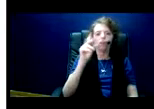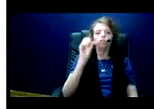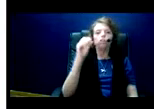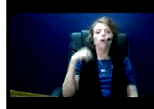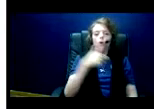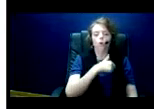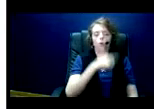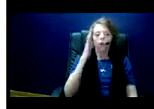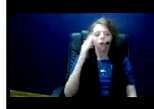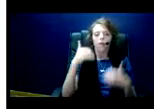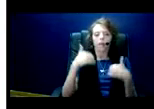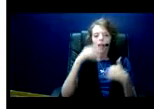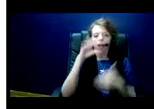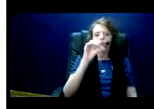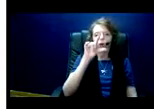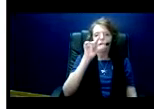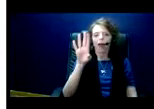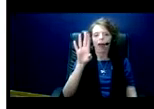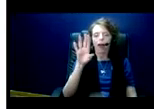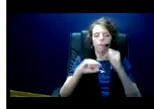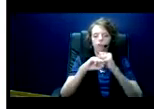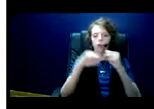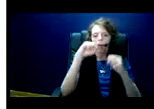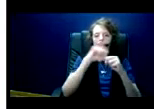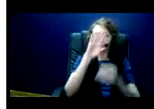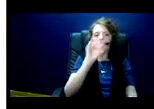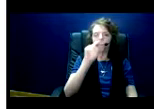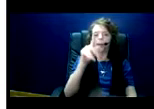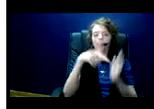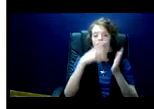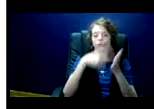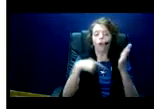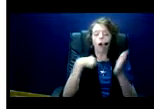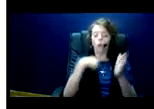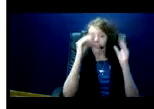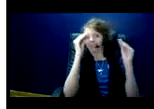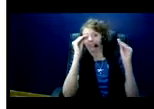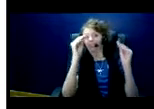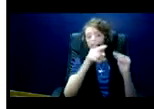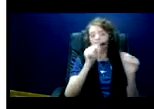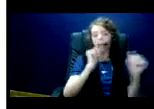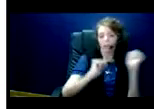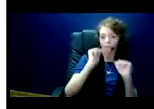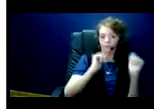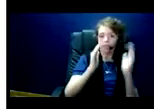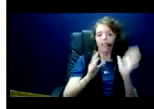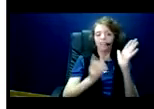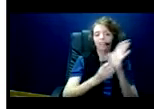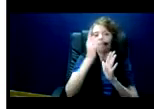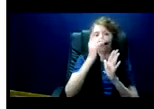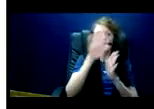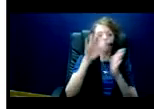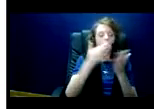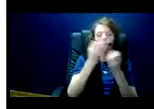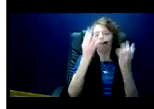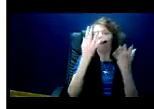into Collab's strategy bank. This is what we use when we're training our teaching and supporting artists, and it's been developed throughout the years. So